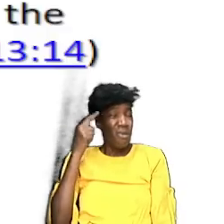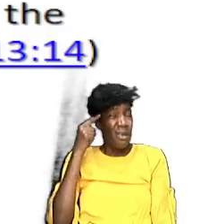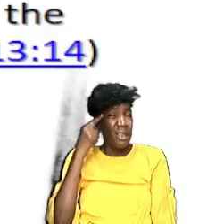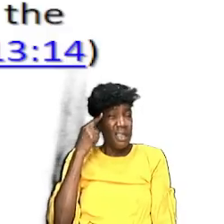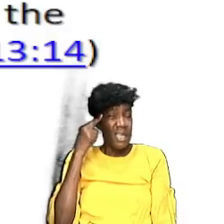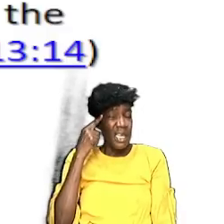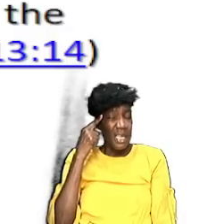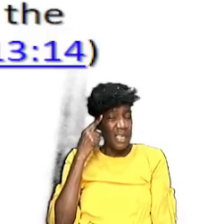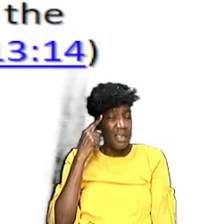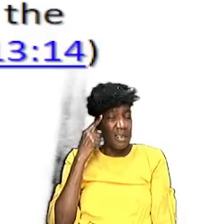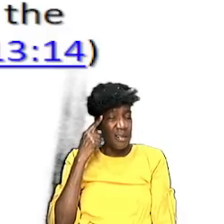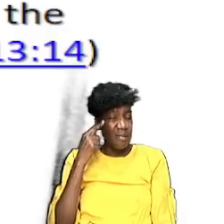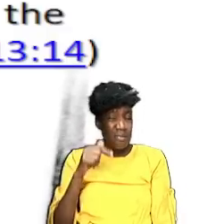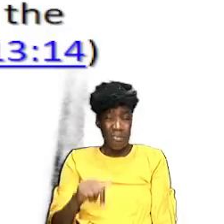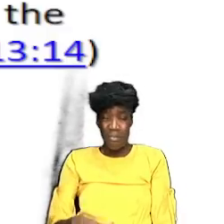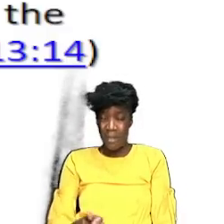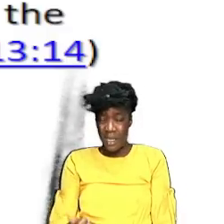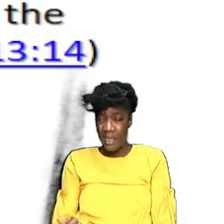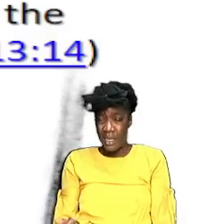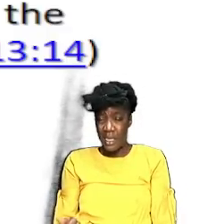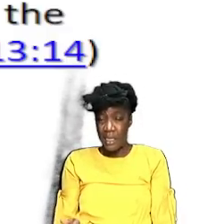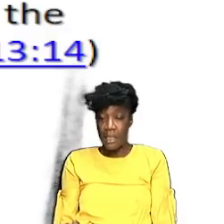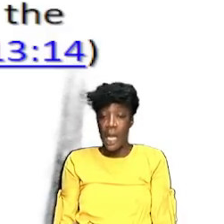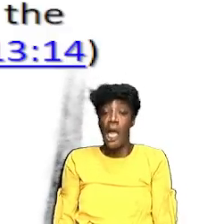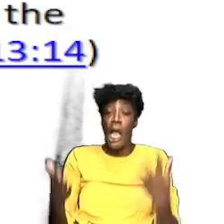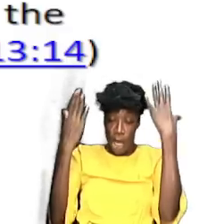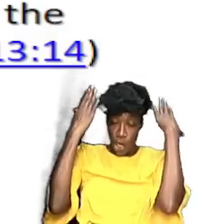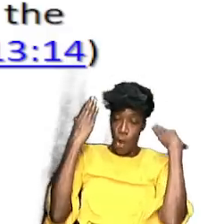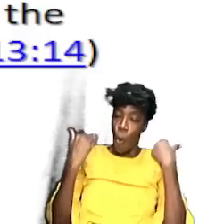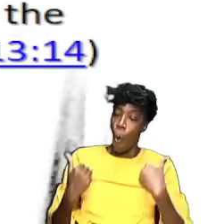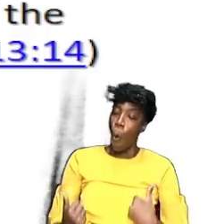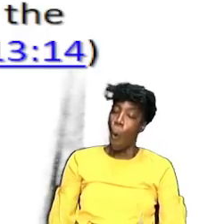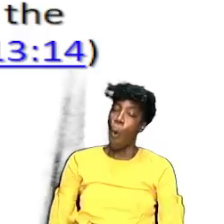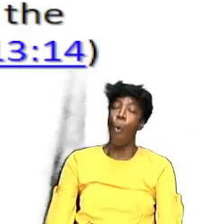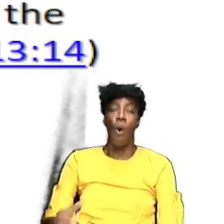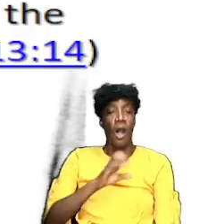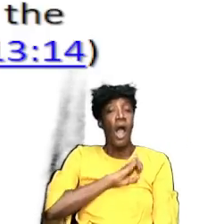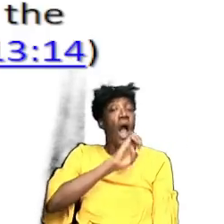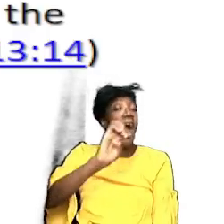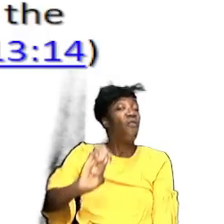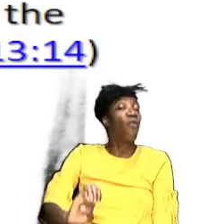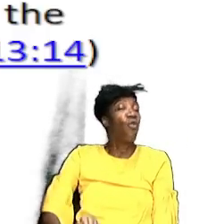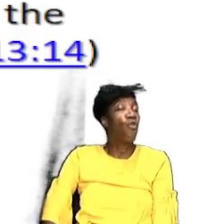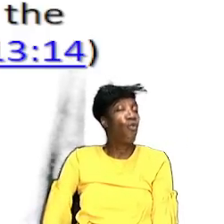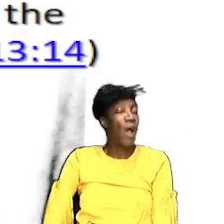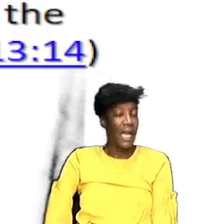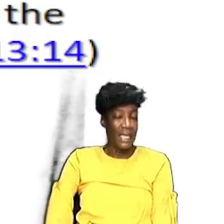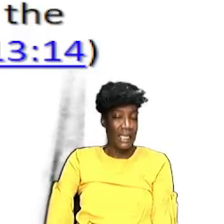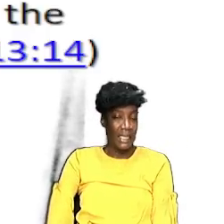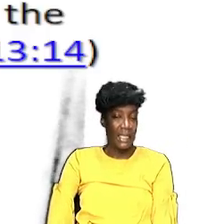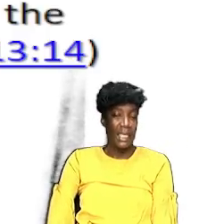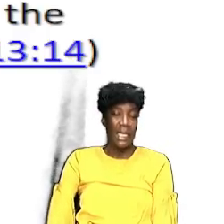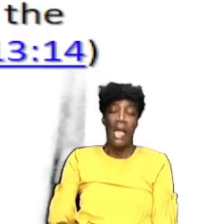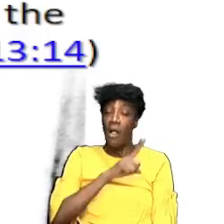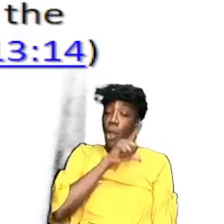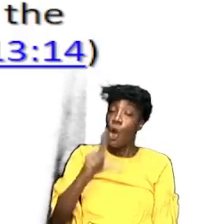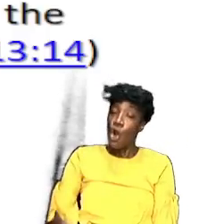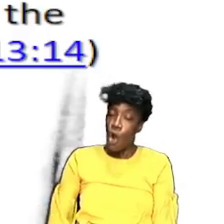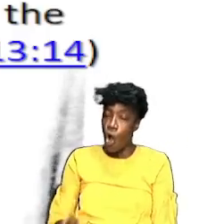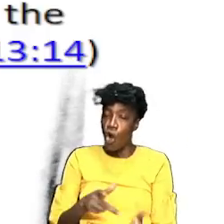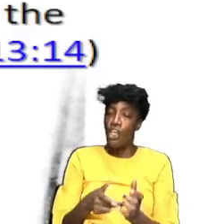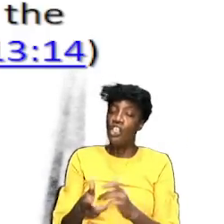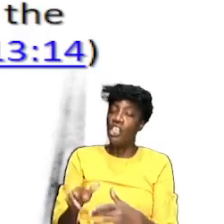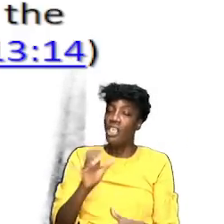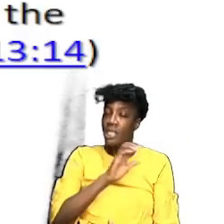righteousness. It's really in his wholesome self, us putting on Christ, putting on the Lord Jesus Christ